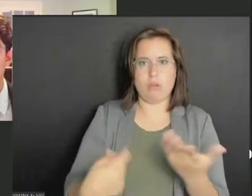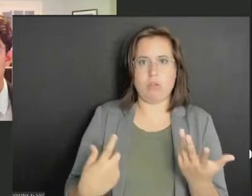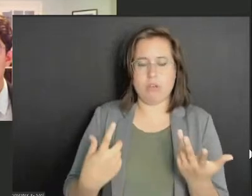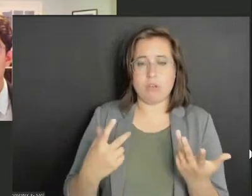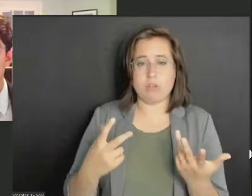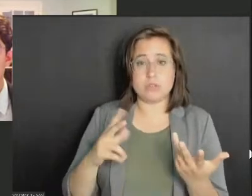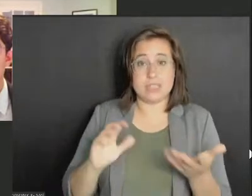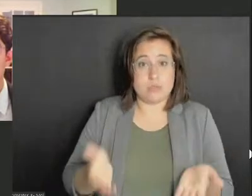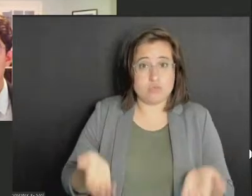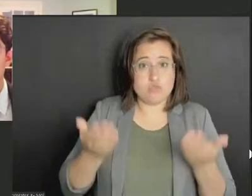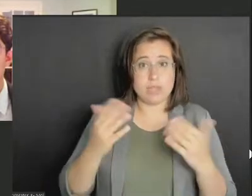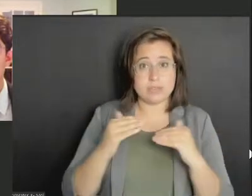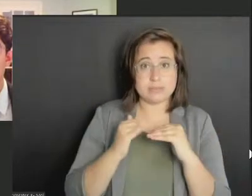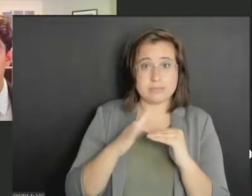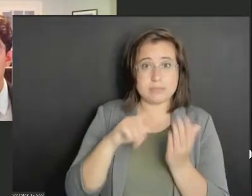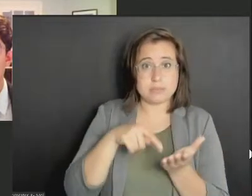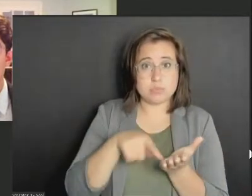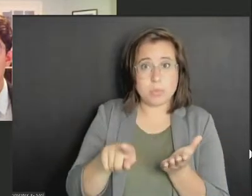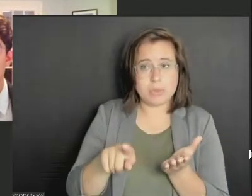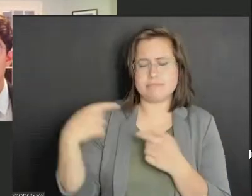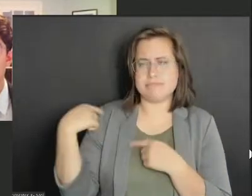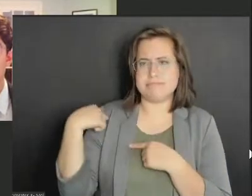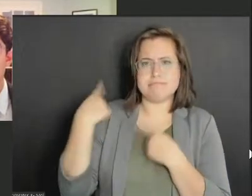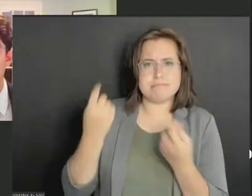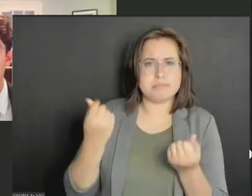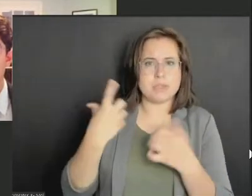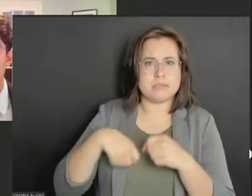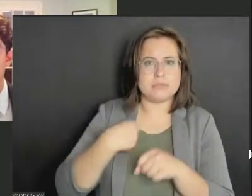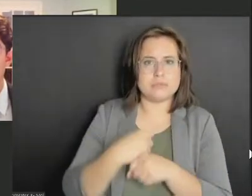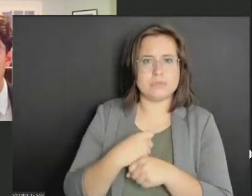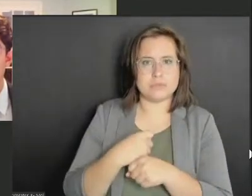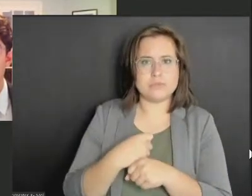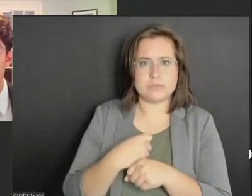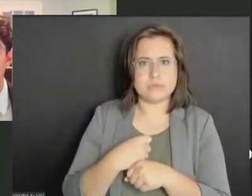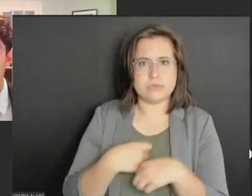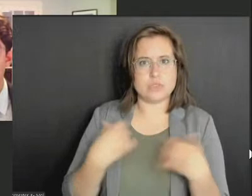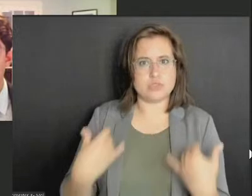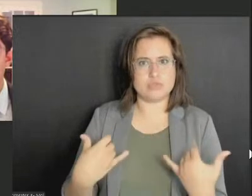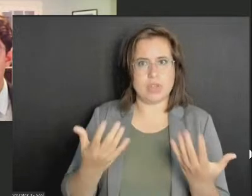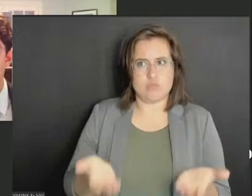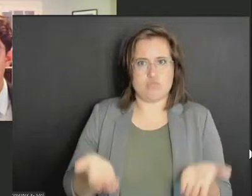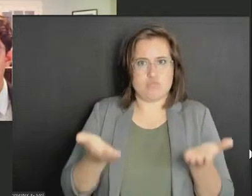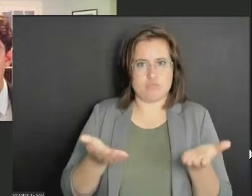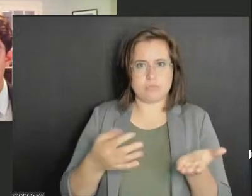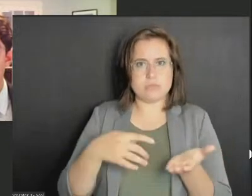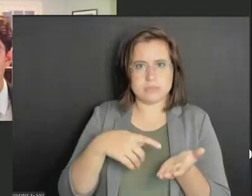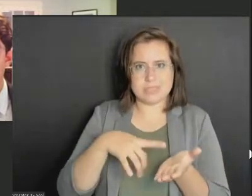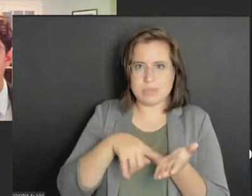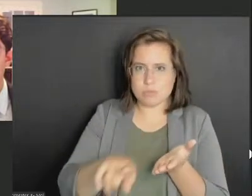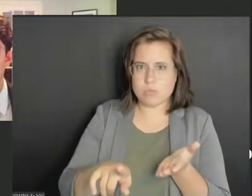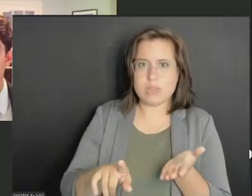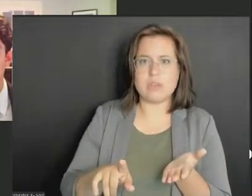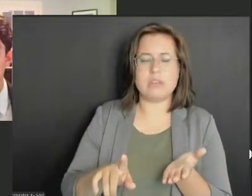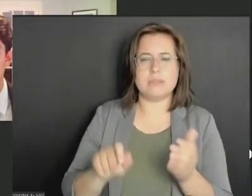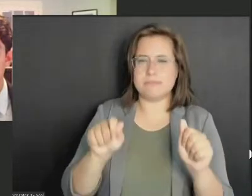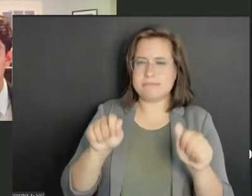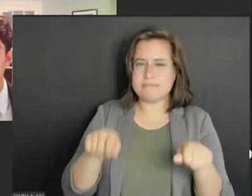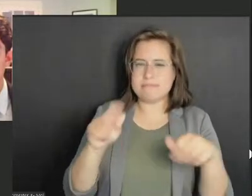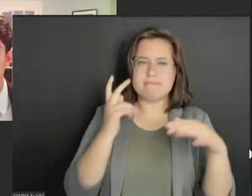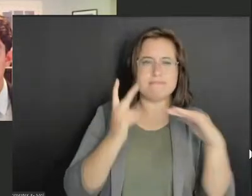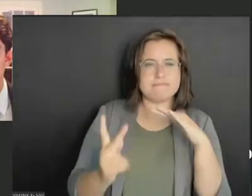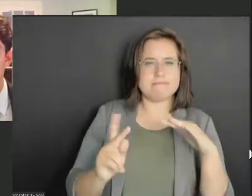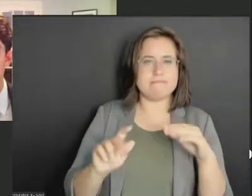in decades for people, it just has such a potential to help in so many different ways